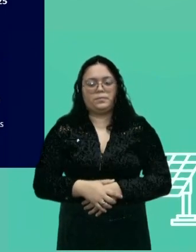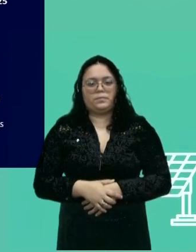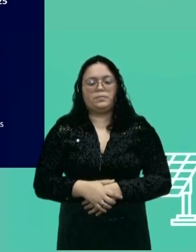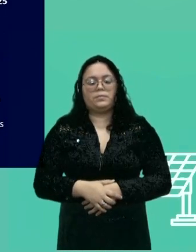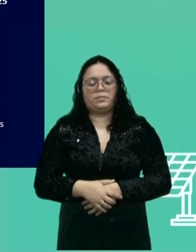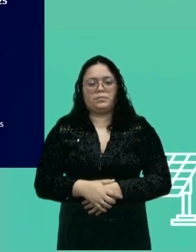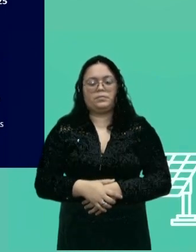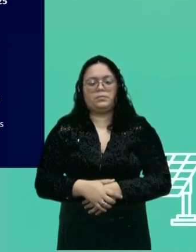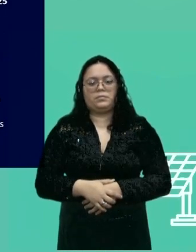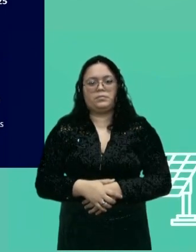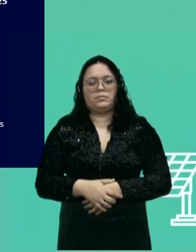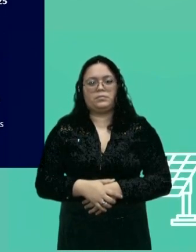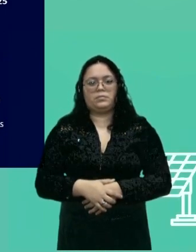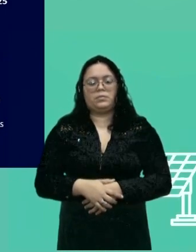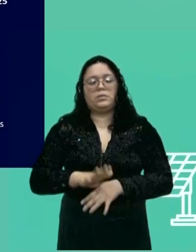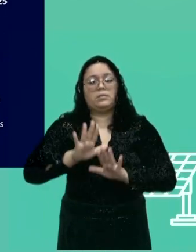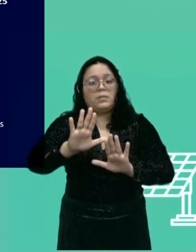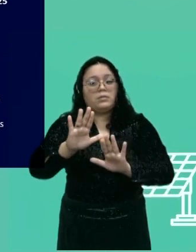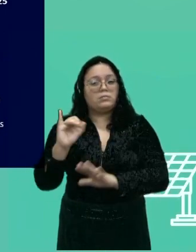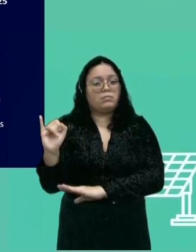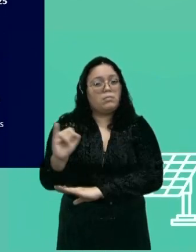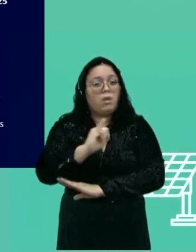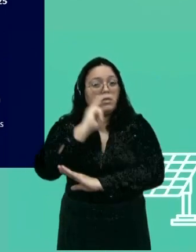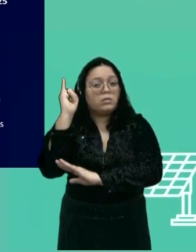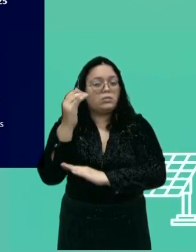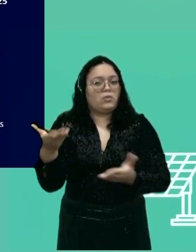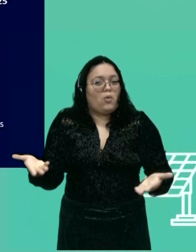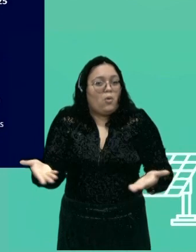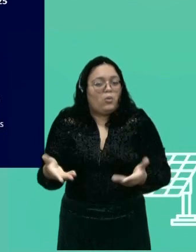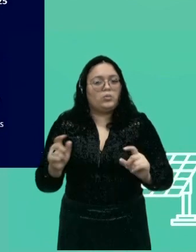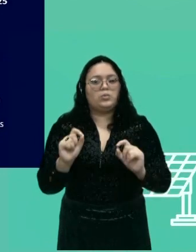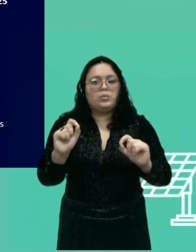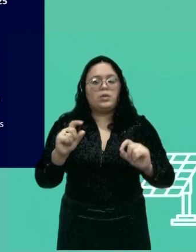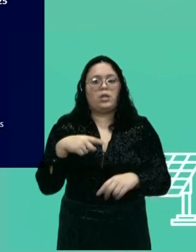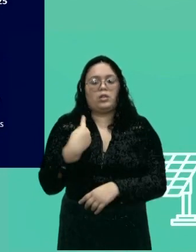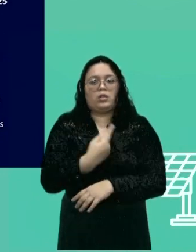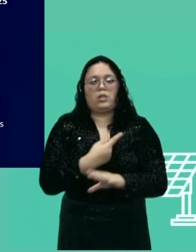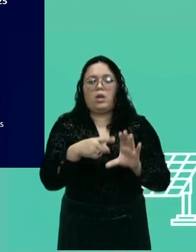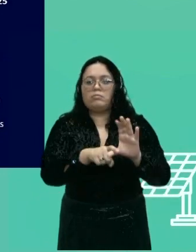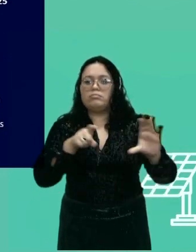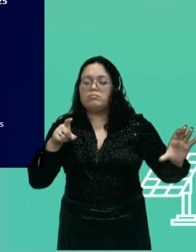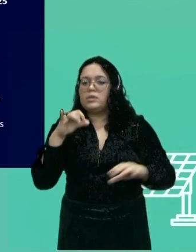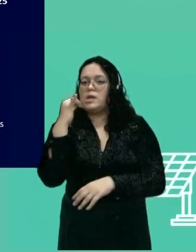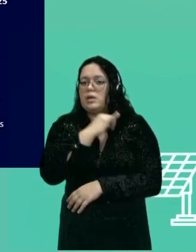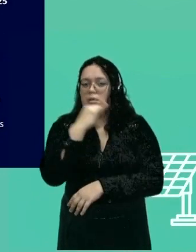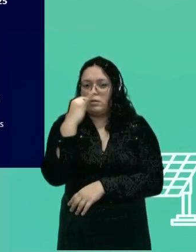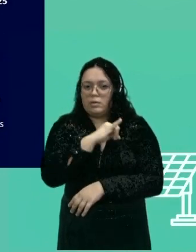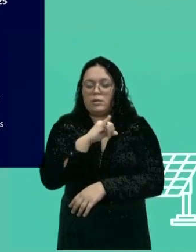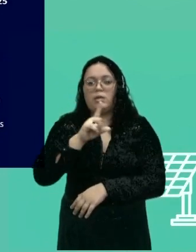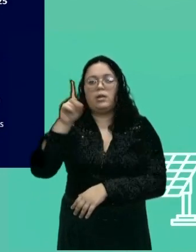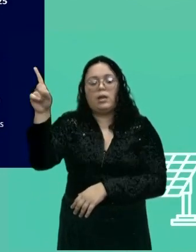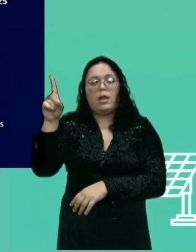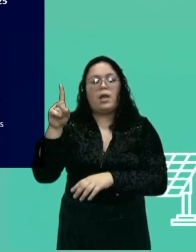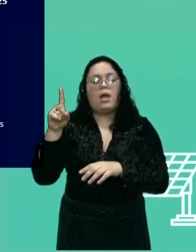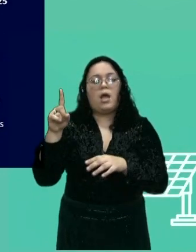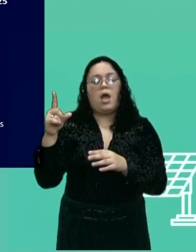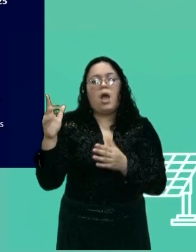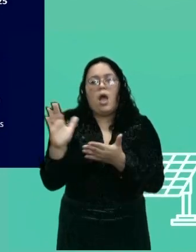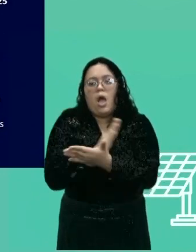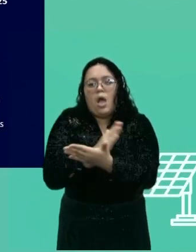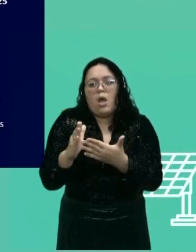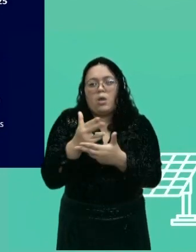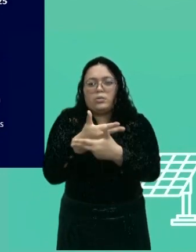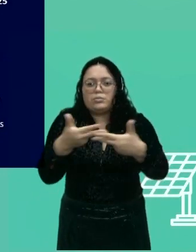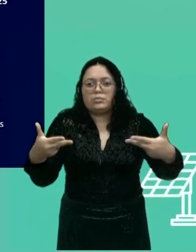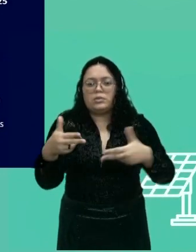have to be energy autonomous to a certain level. One of the key elements of the British Energy Security Strategy,